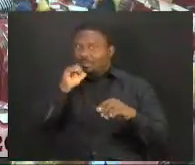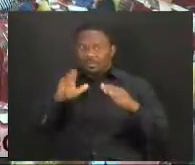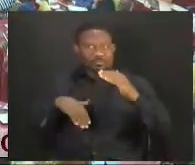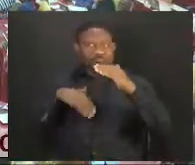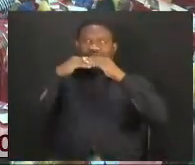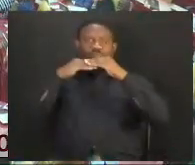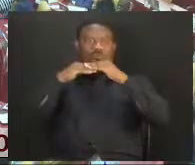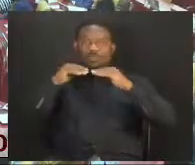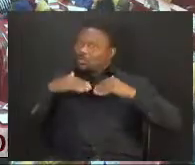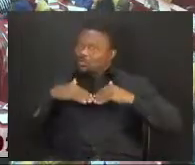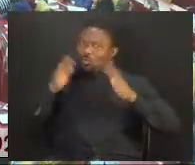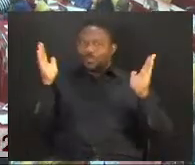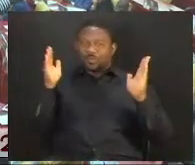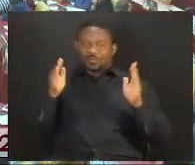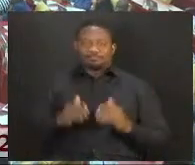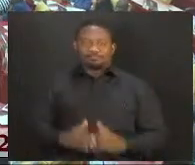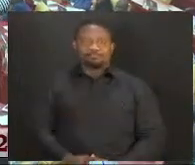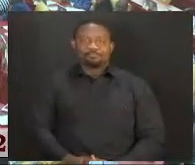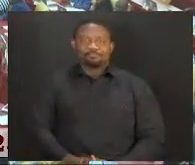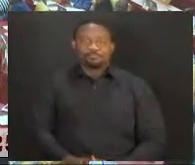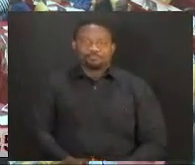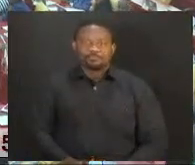Mr.